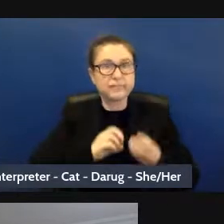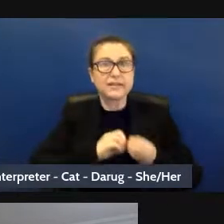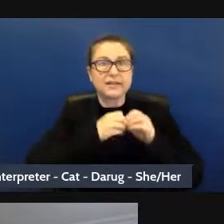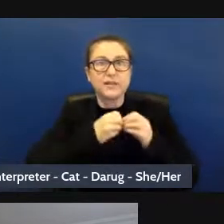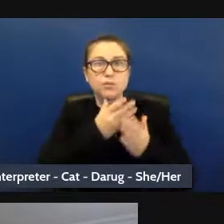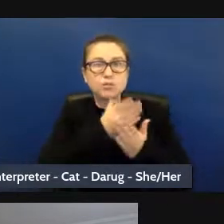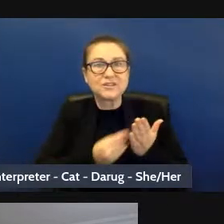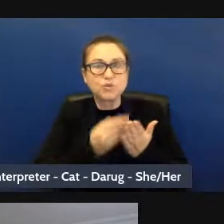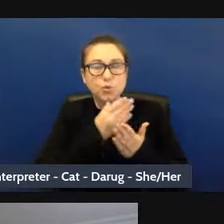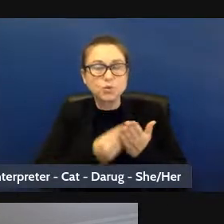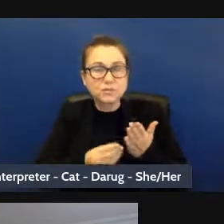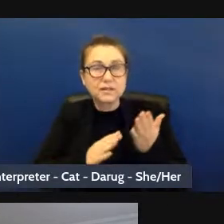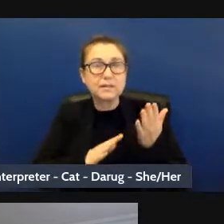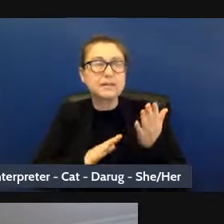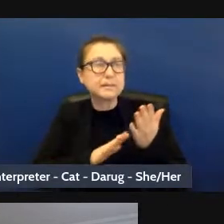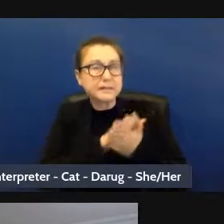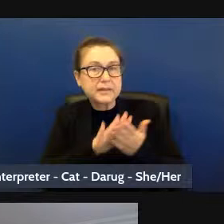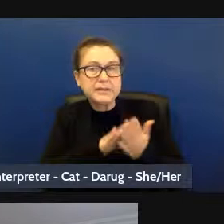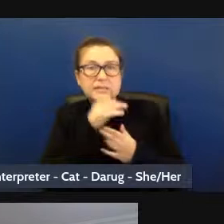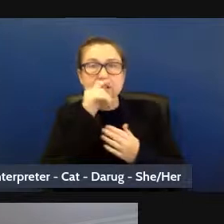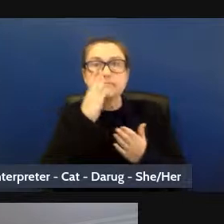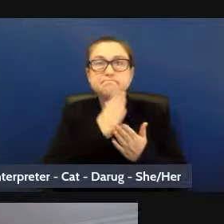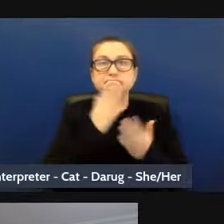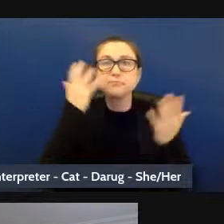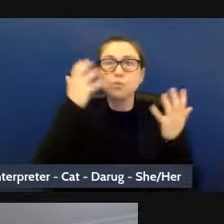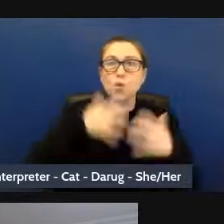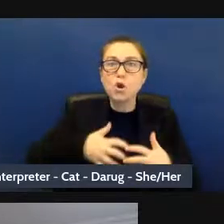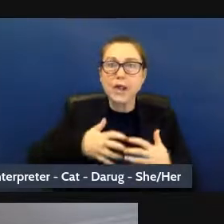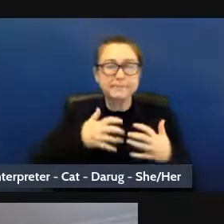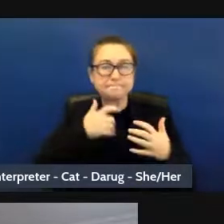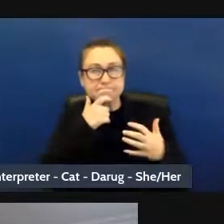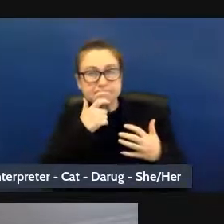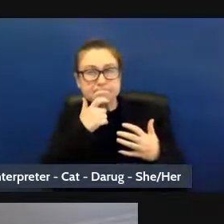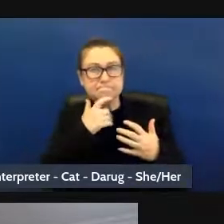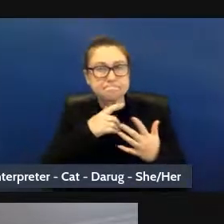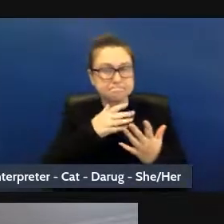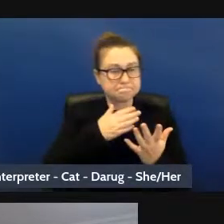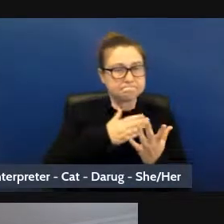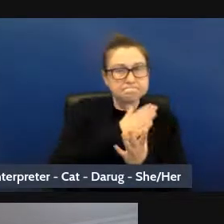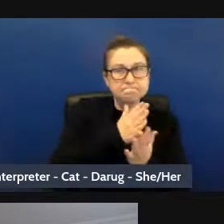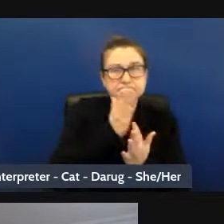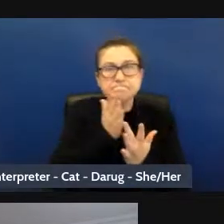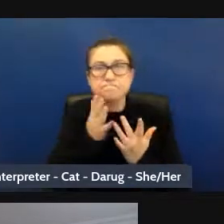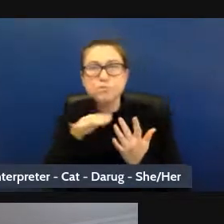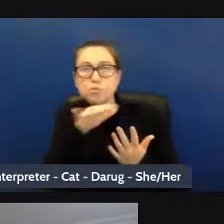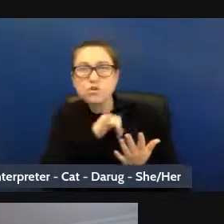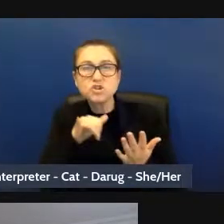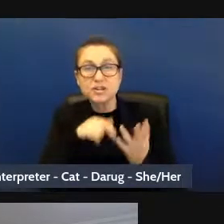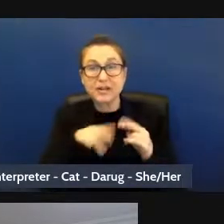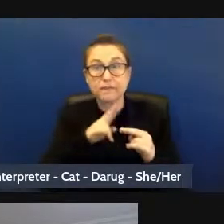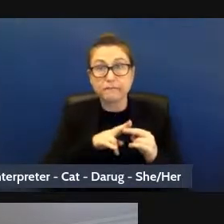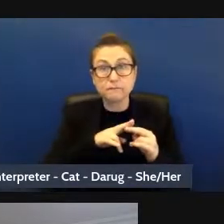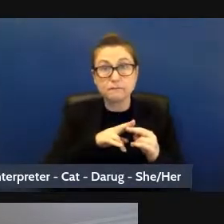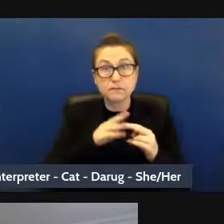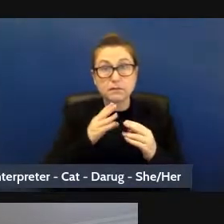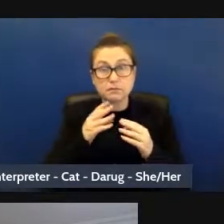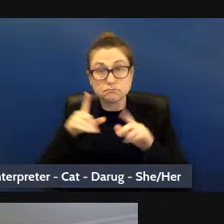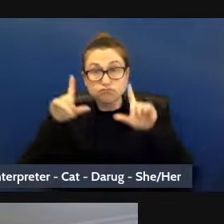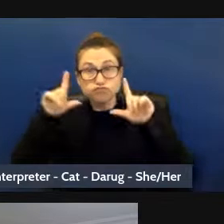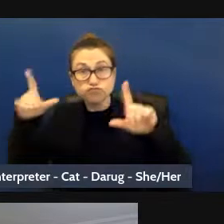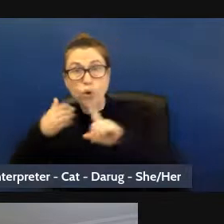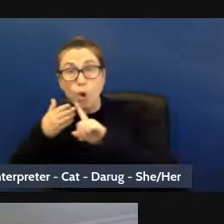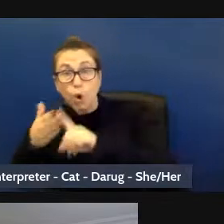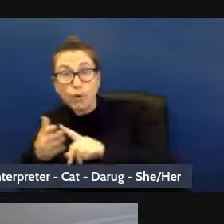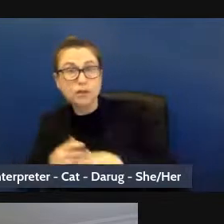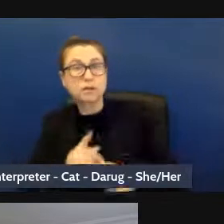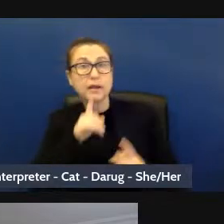be able to figure out which approach is best, which kind of is it going to be a blended face-to-face or telehealth approach. I'll